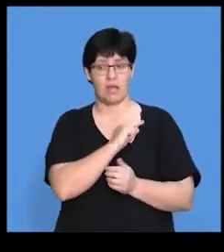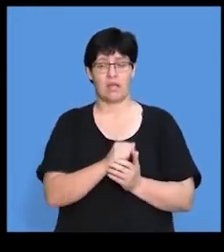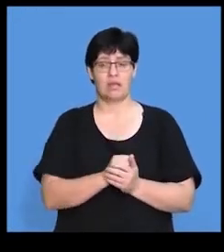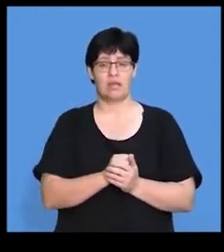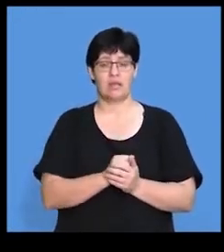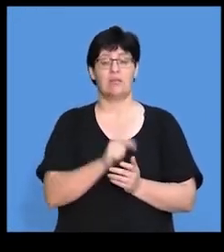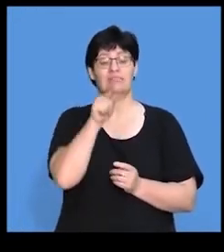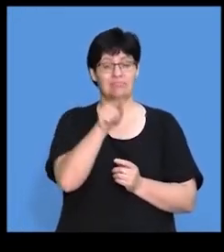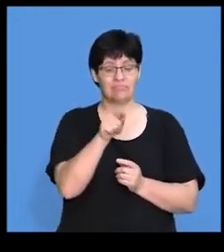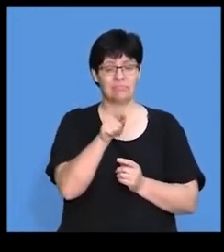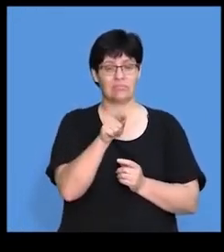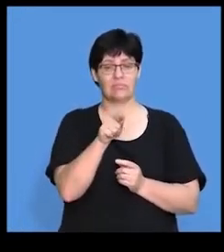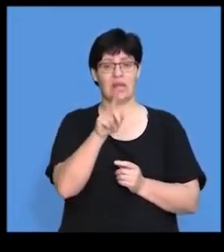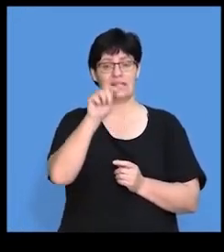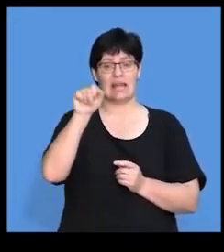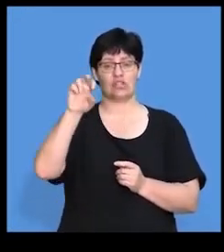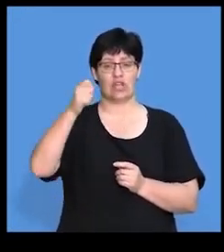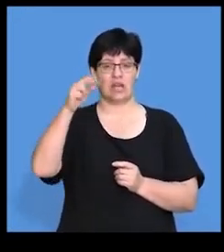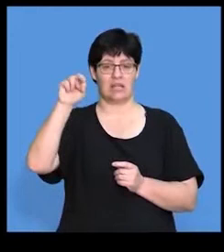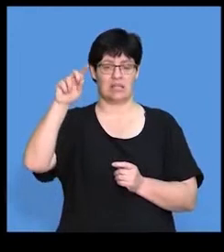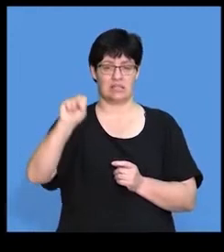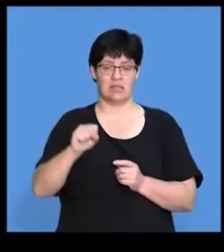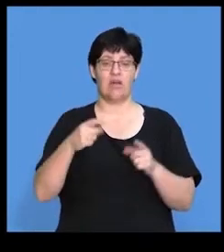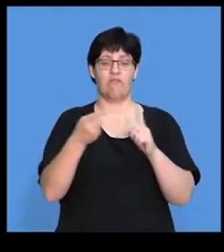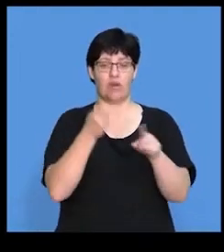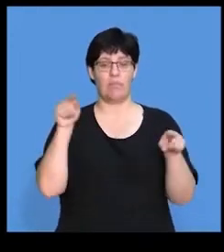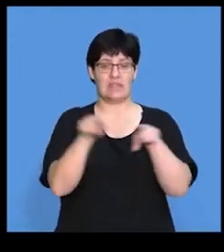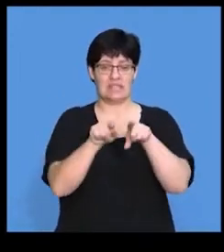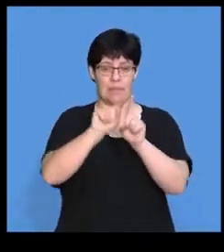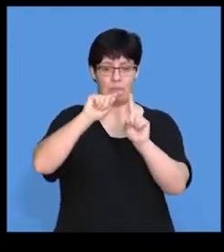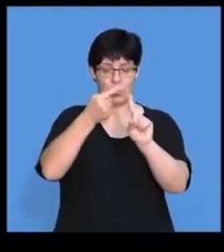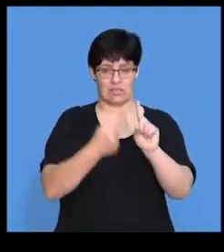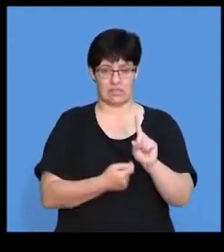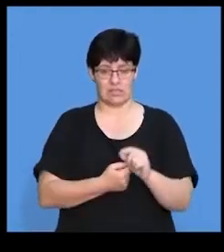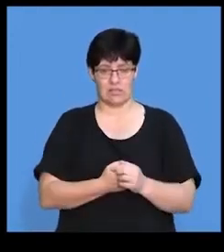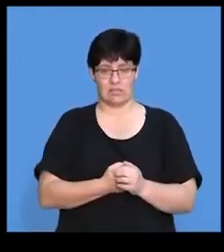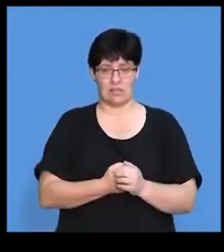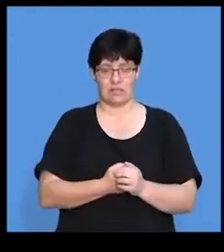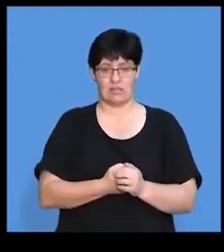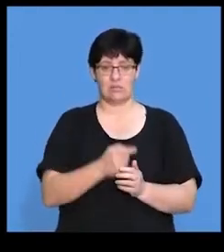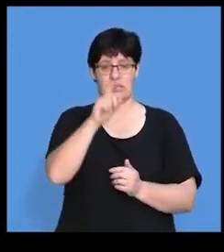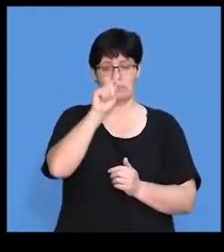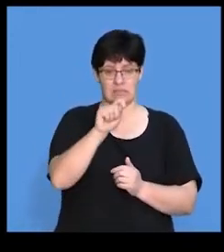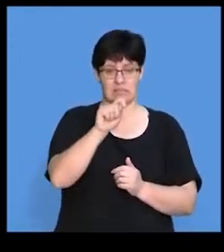is that they are tangents from the same point, that point being point T.